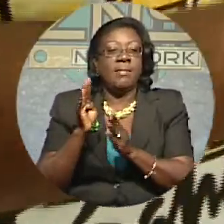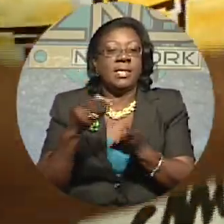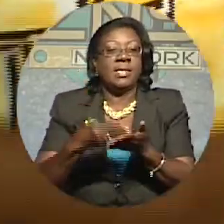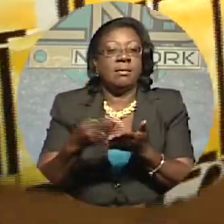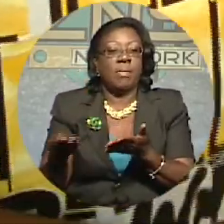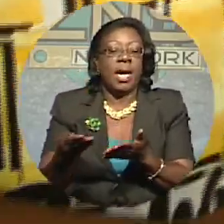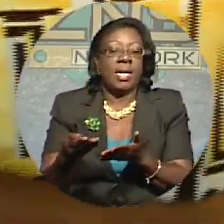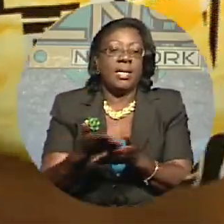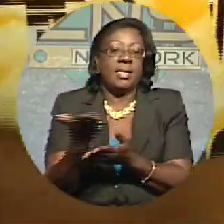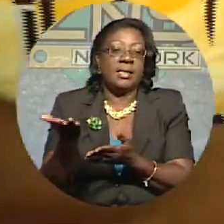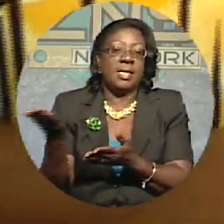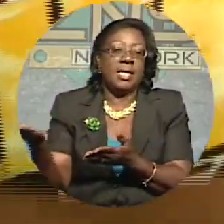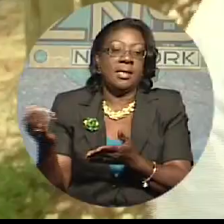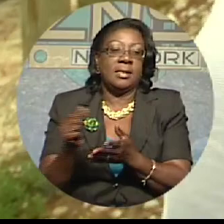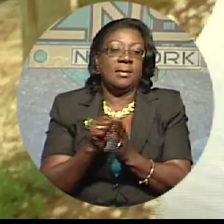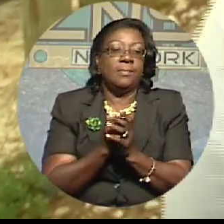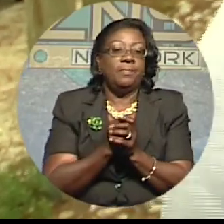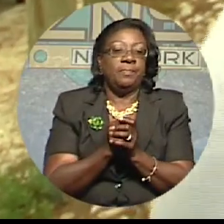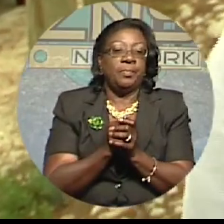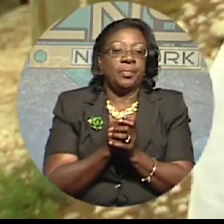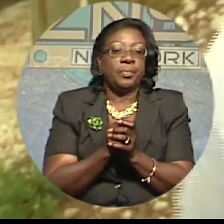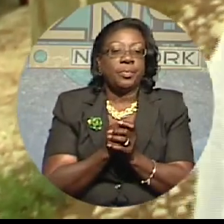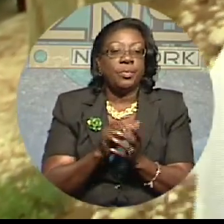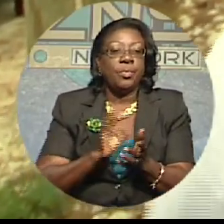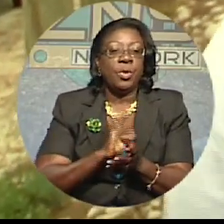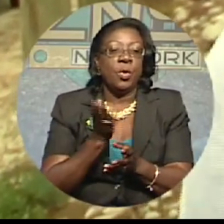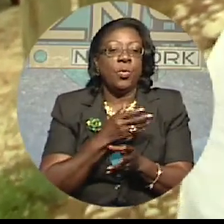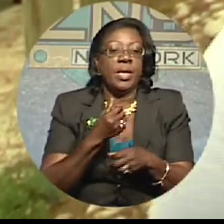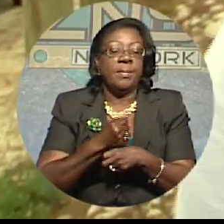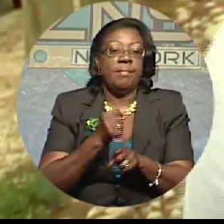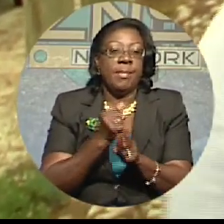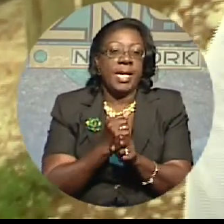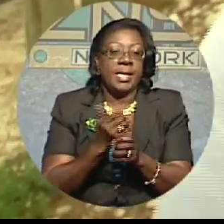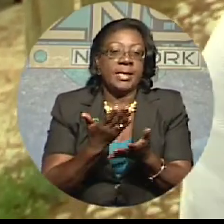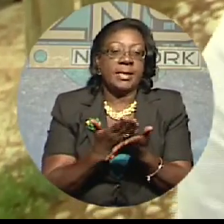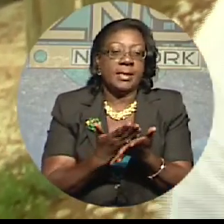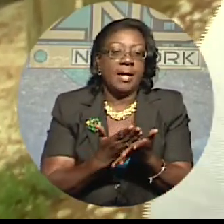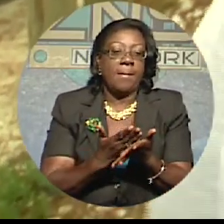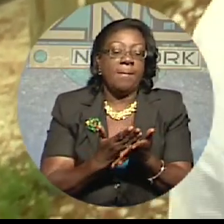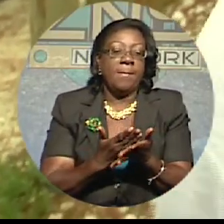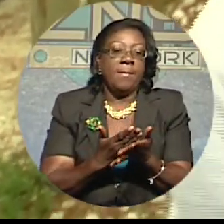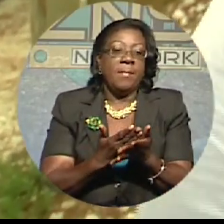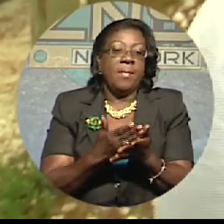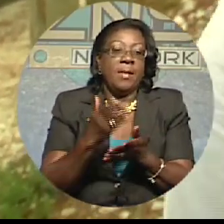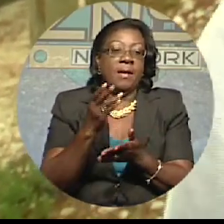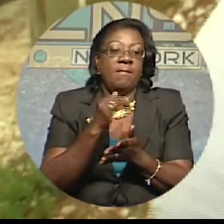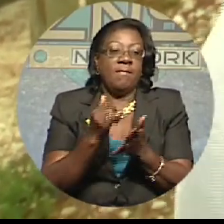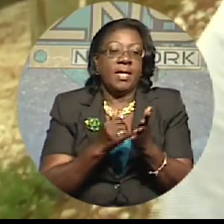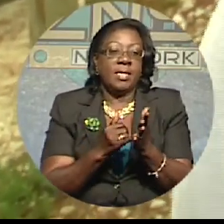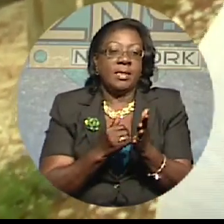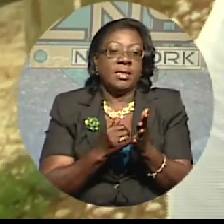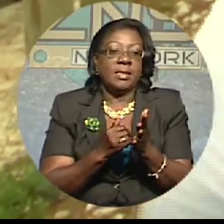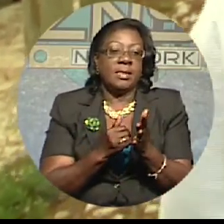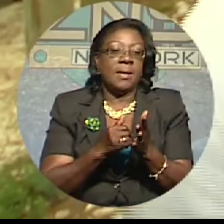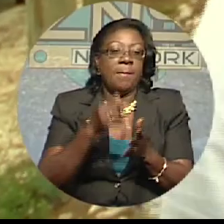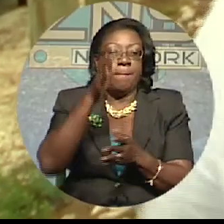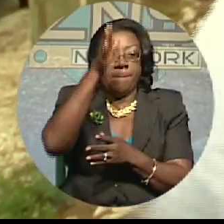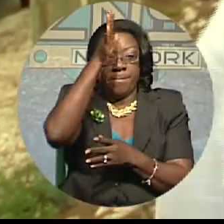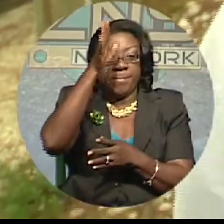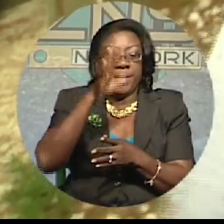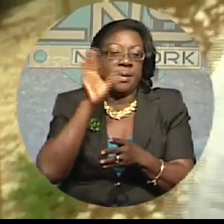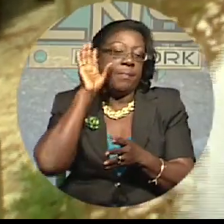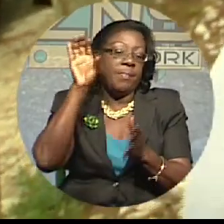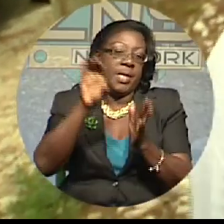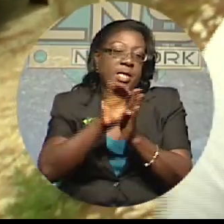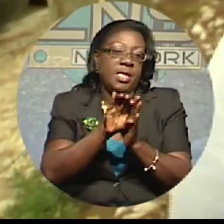tough economic times. We did some iconic figures in Bahamian culture like the Ronnie Butlers, the